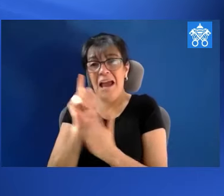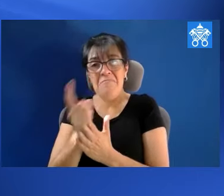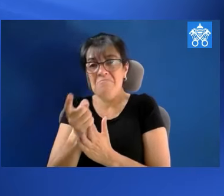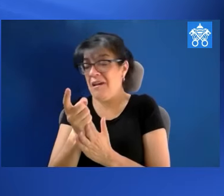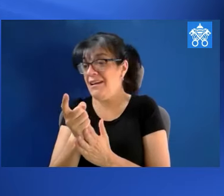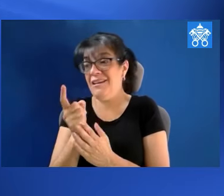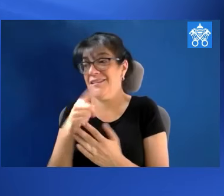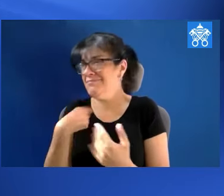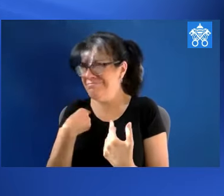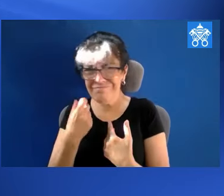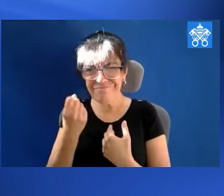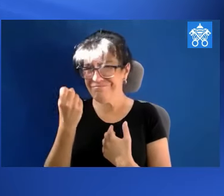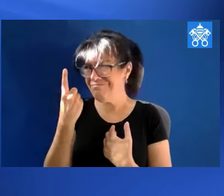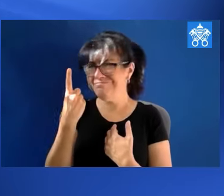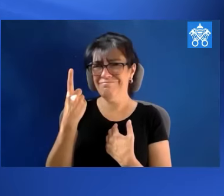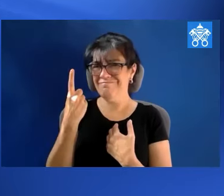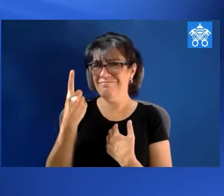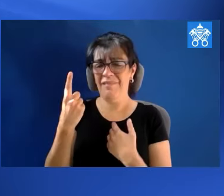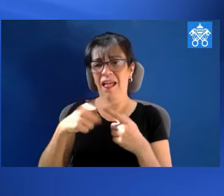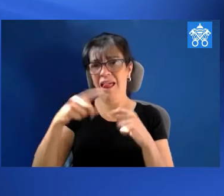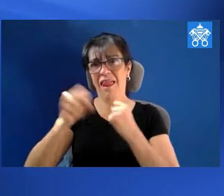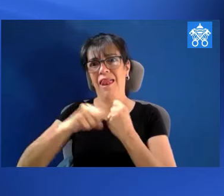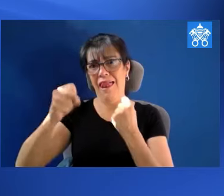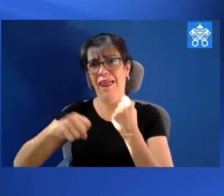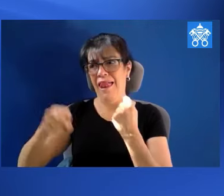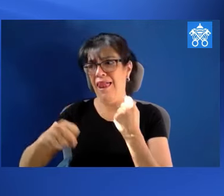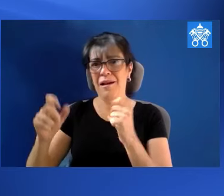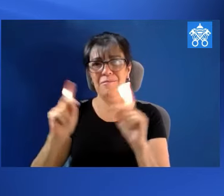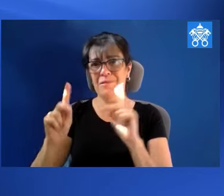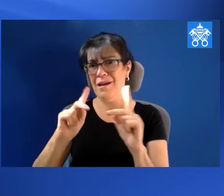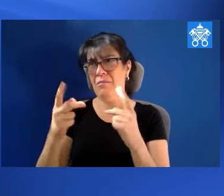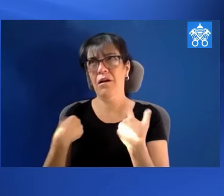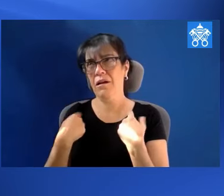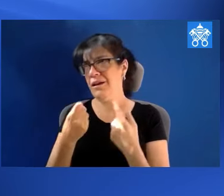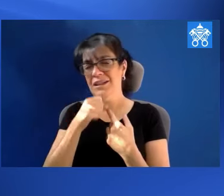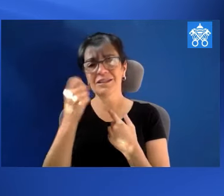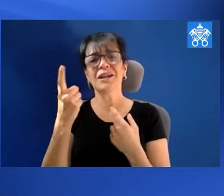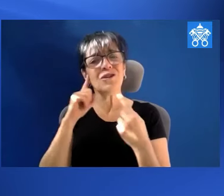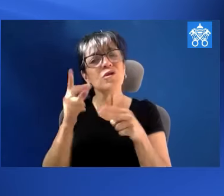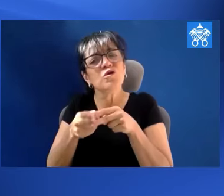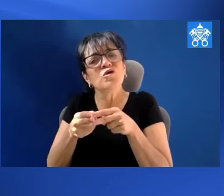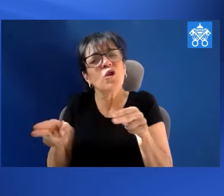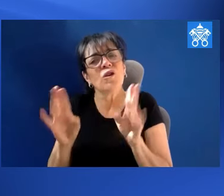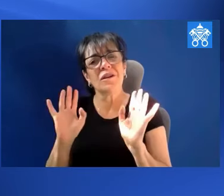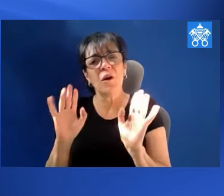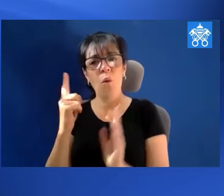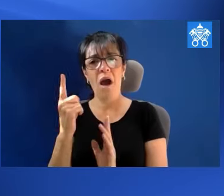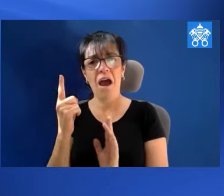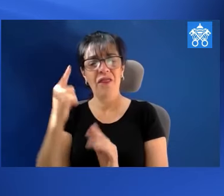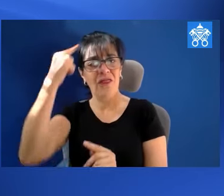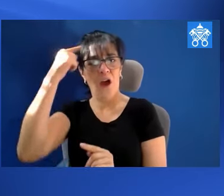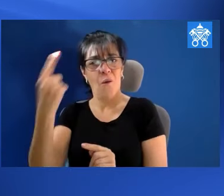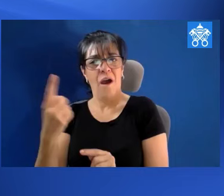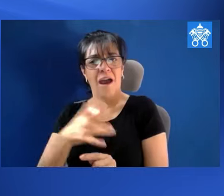And sometimes, you know, priests say, if they're too long, people don't understand anything. So keep them short. One thought,